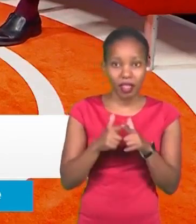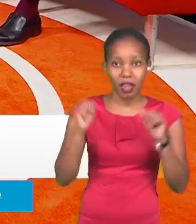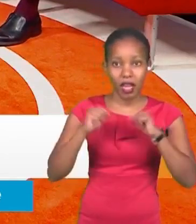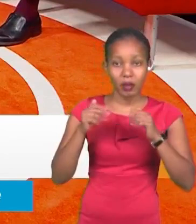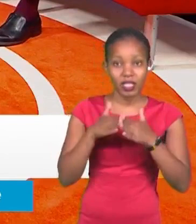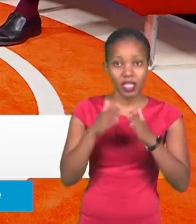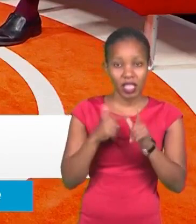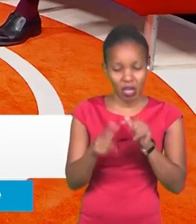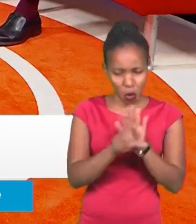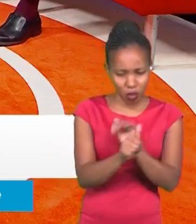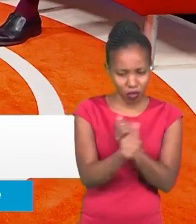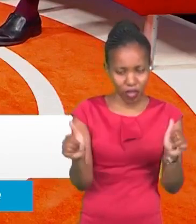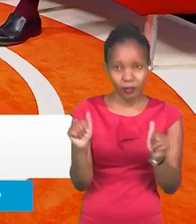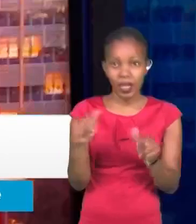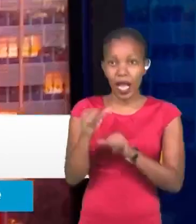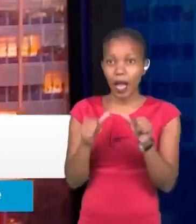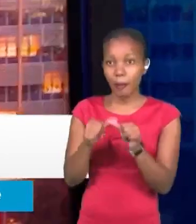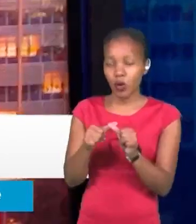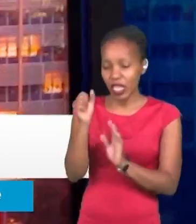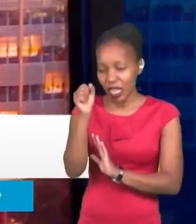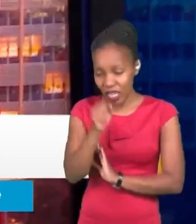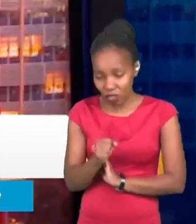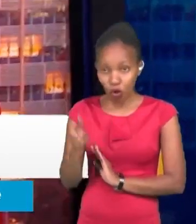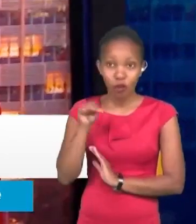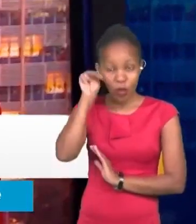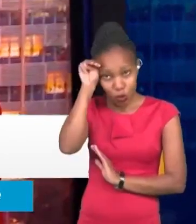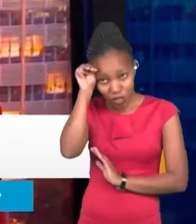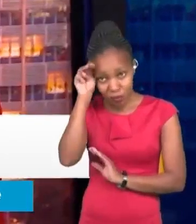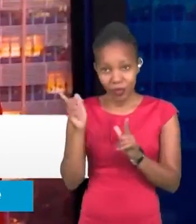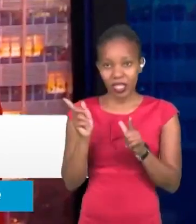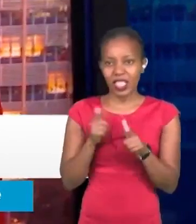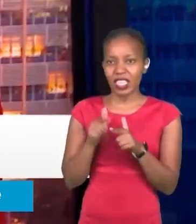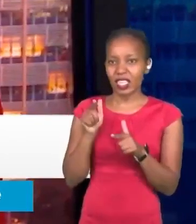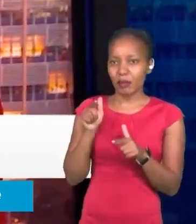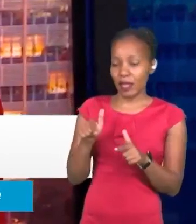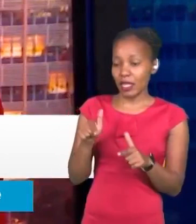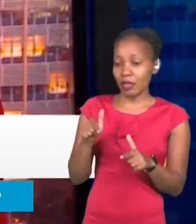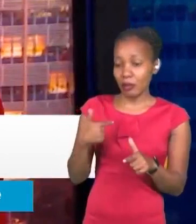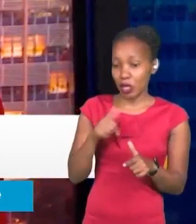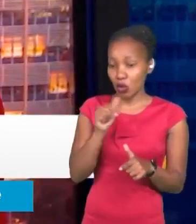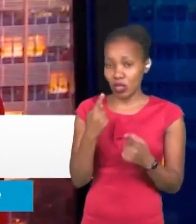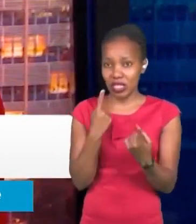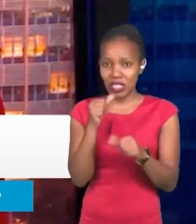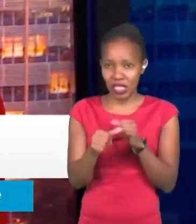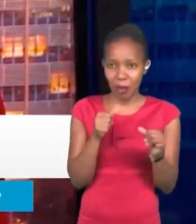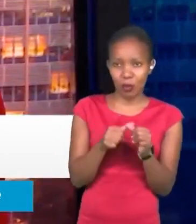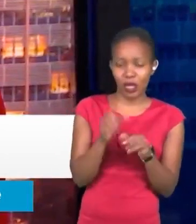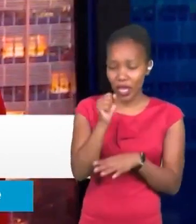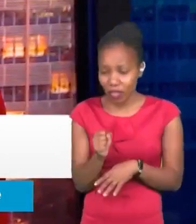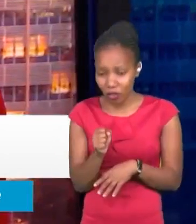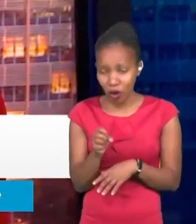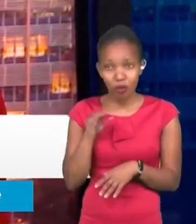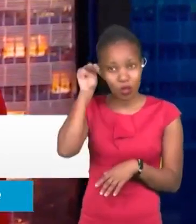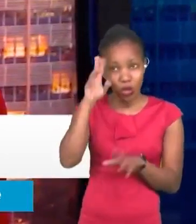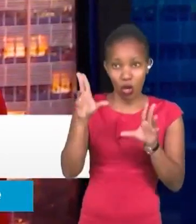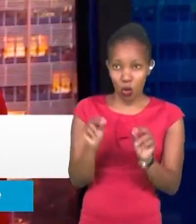the law is fine. Mm-hmm. With regards to the age of consent, this is where I'm not saying that the law is fine with regards to the age of consent.